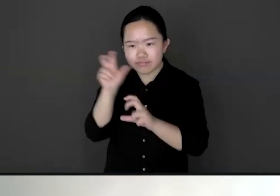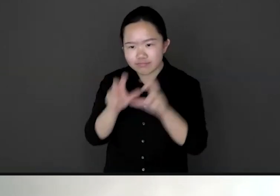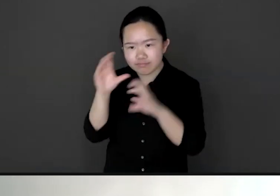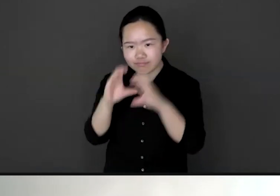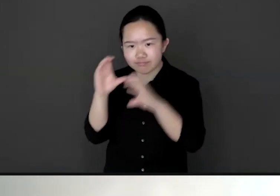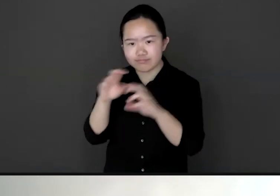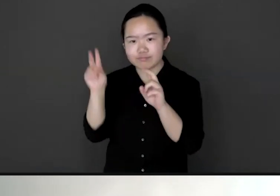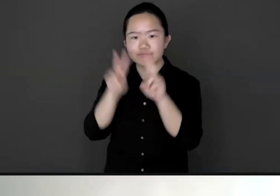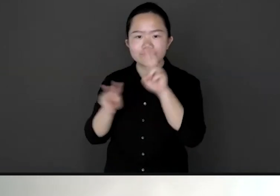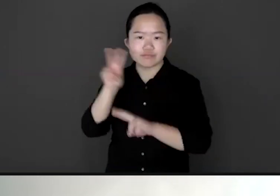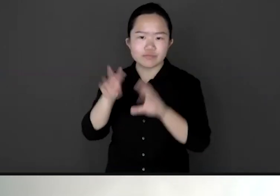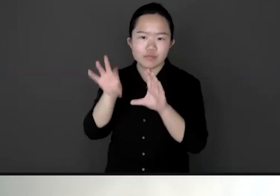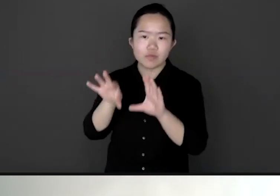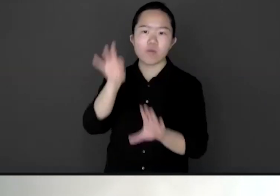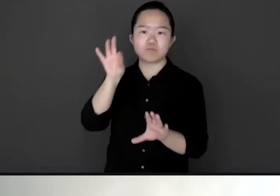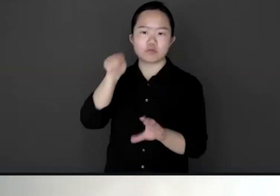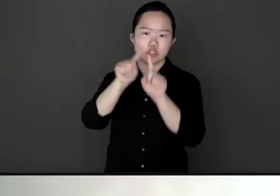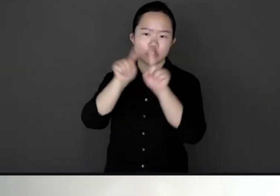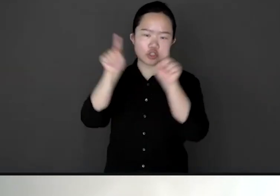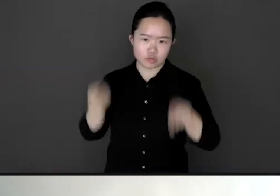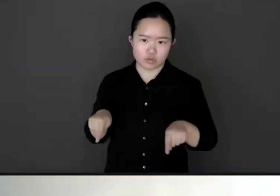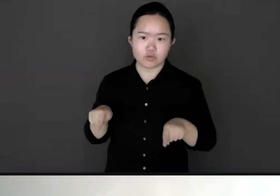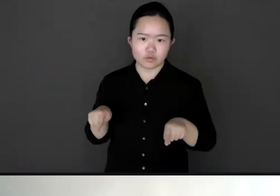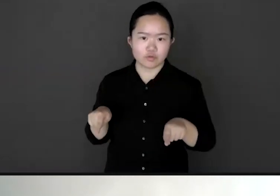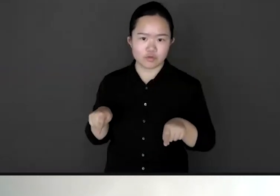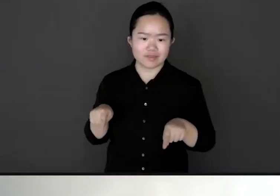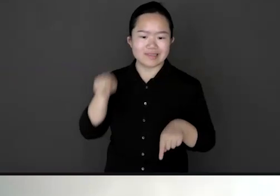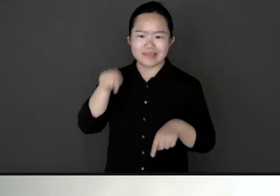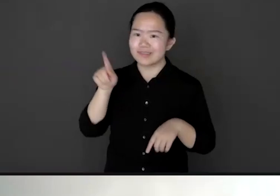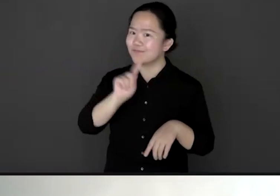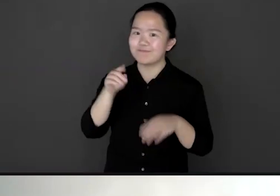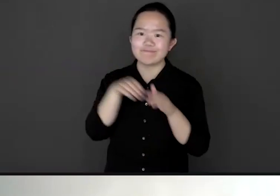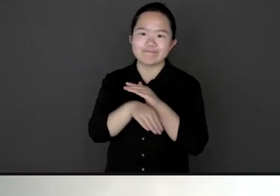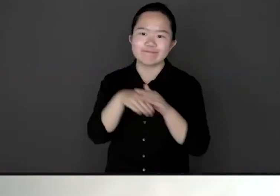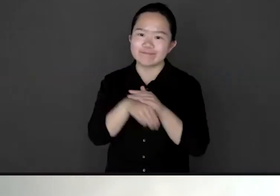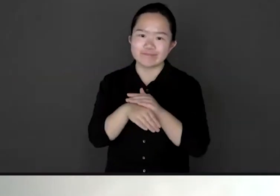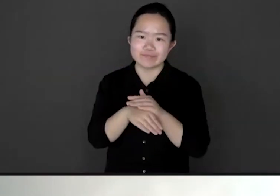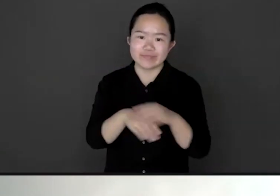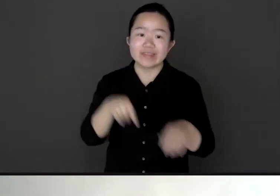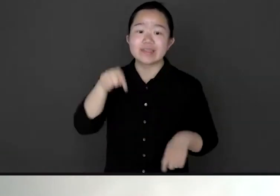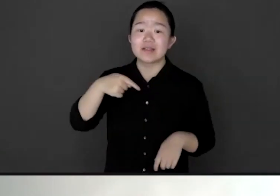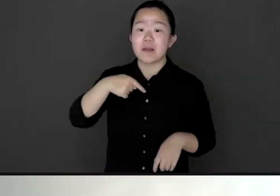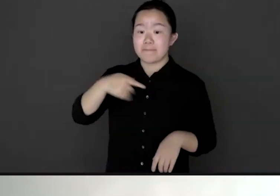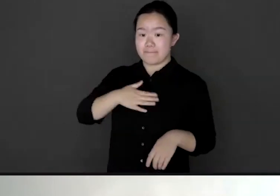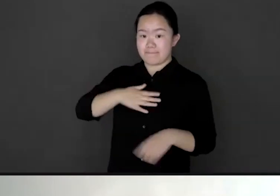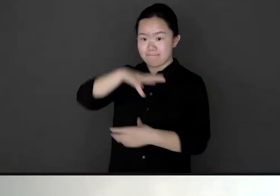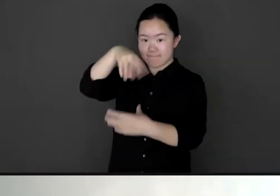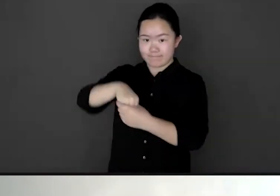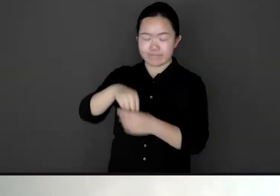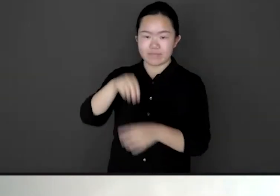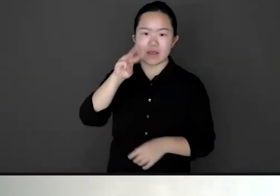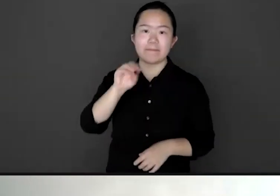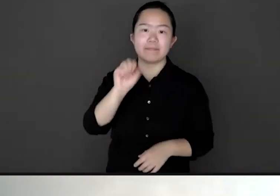authoring tool confidence to kind of tap the user on the shoulder and say, this needs to be accessible. It's becoming more in your